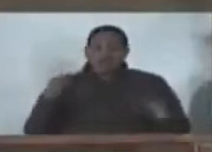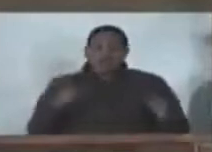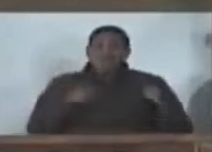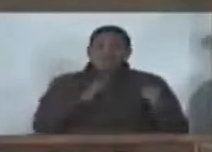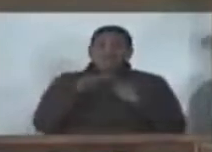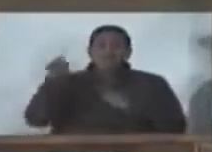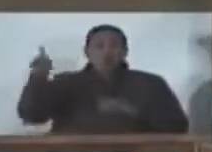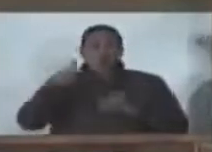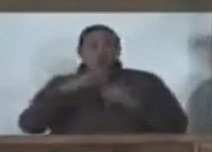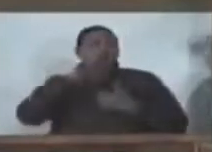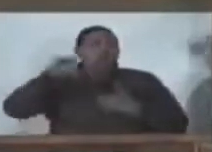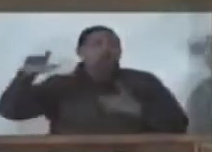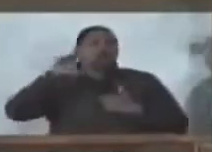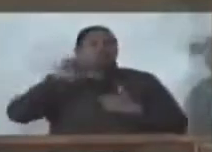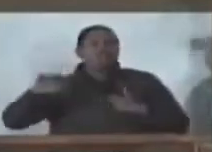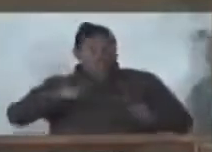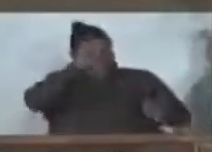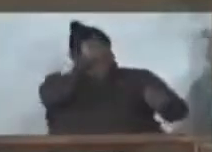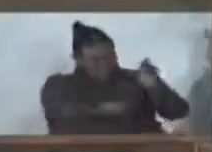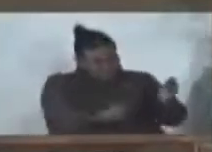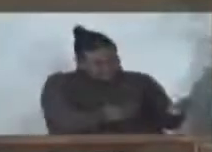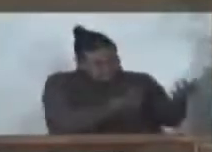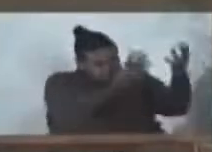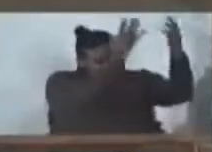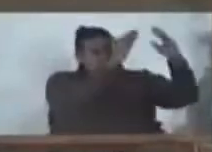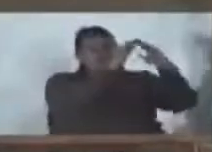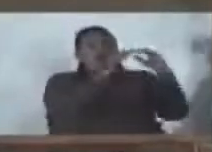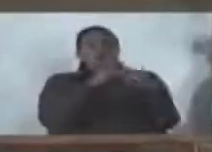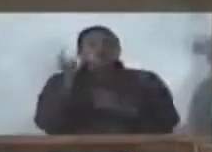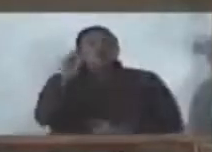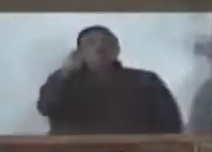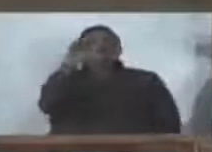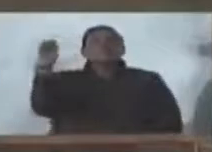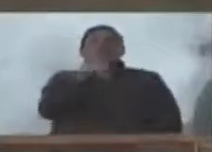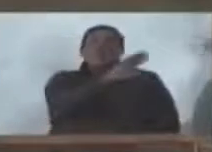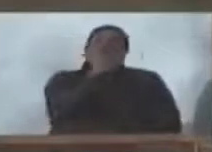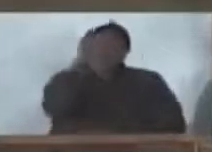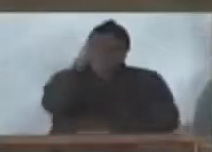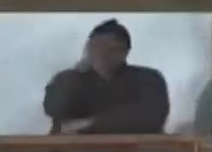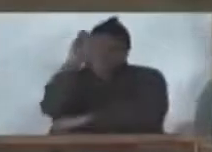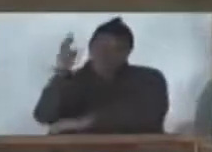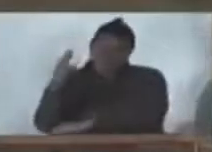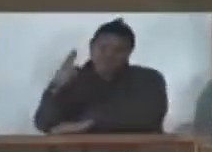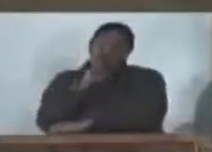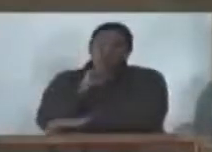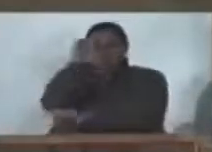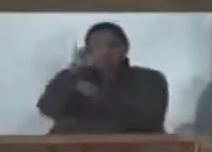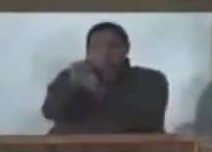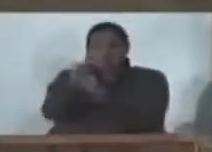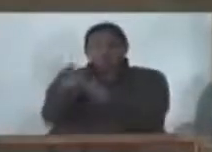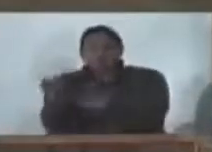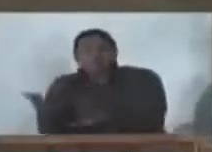ex-lover torched her home in Mocha. In this incident, her 16-year-old brother died and